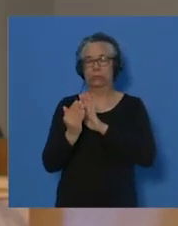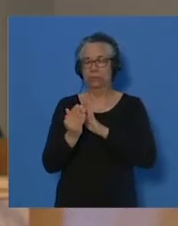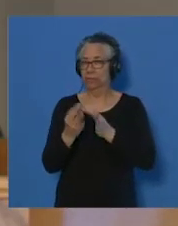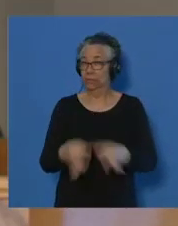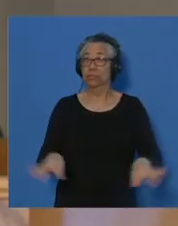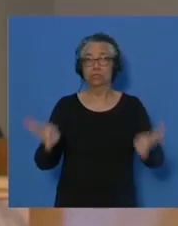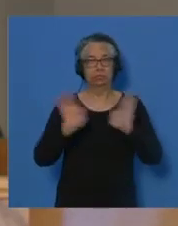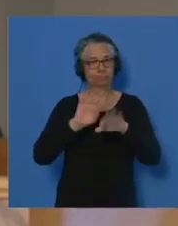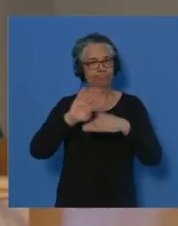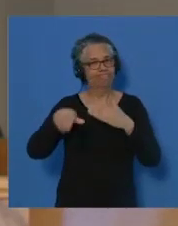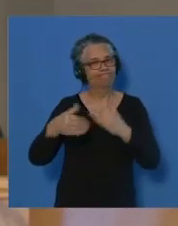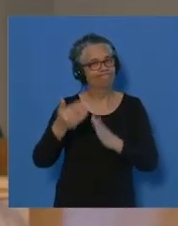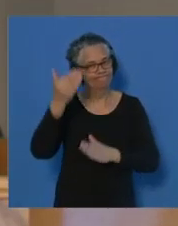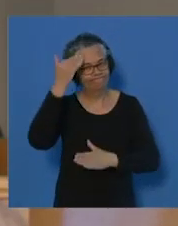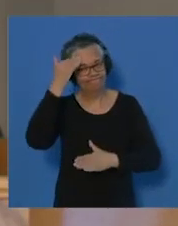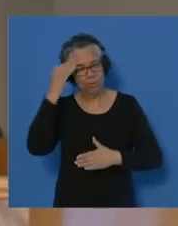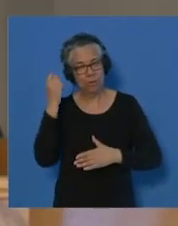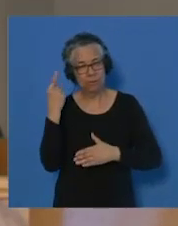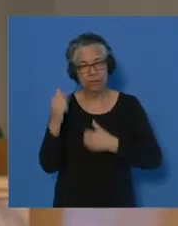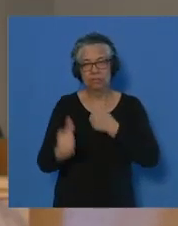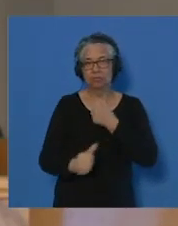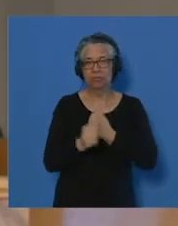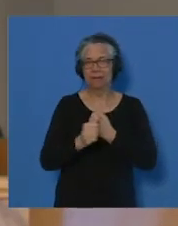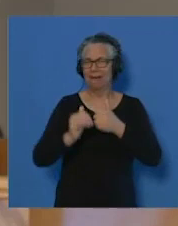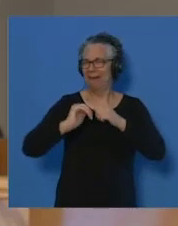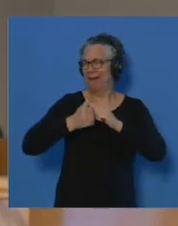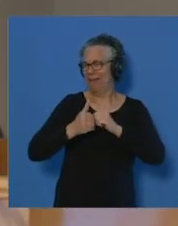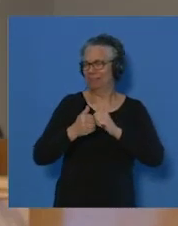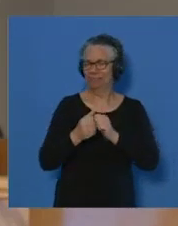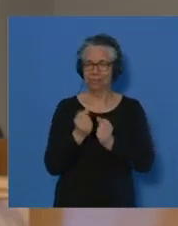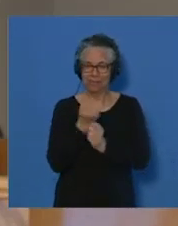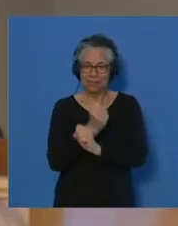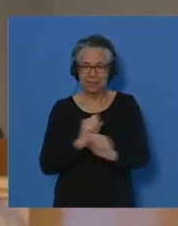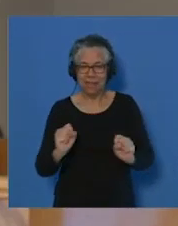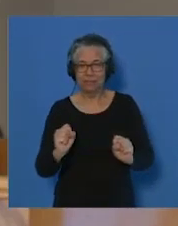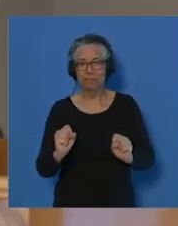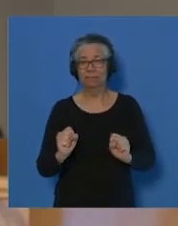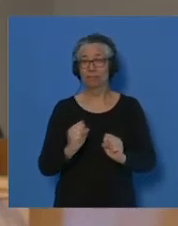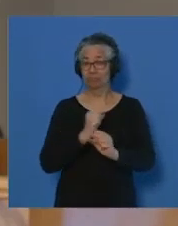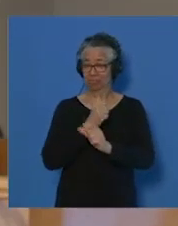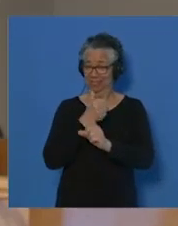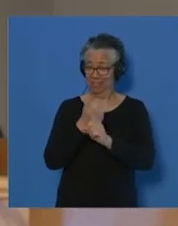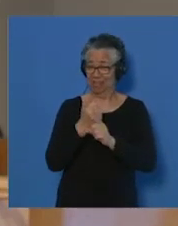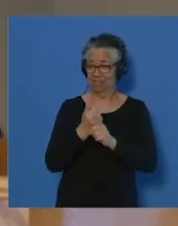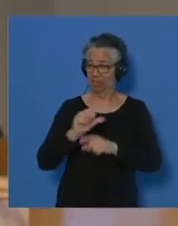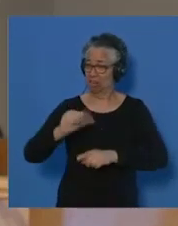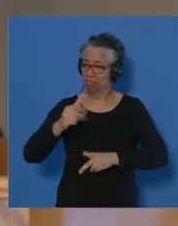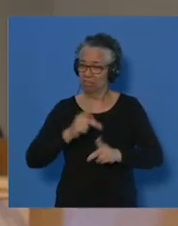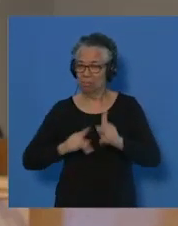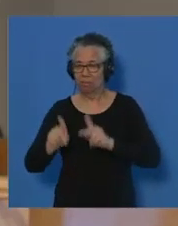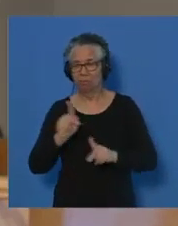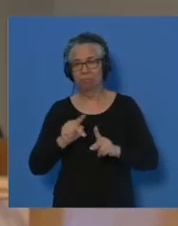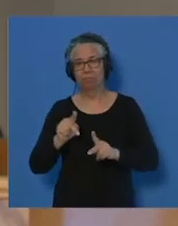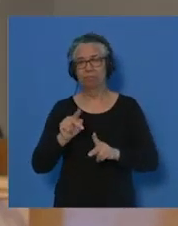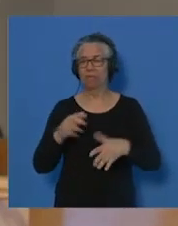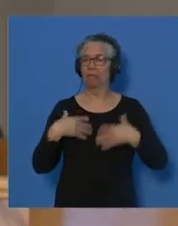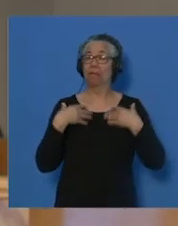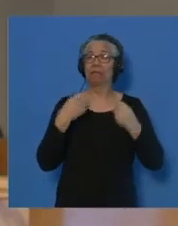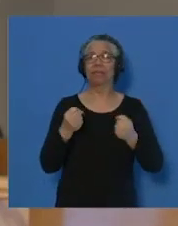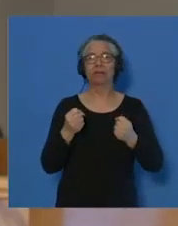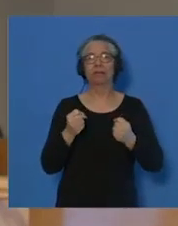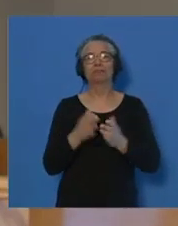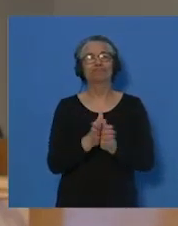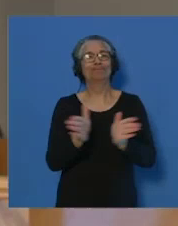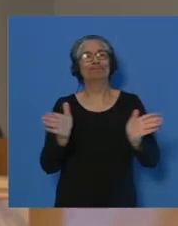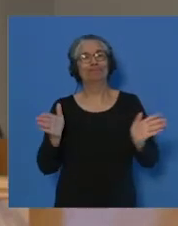risks, how to stay safe, and keep themselves and everyone around them healthy. General measures to prevent and control